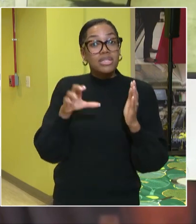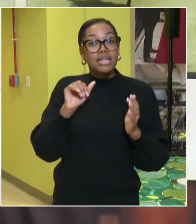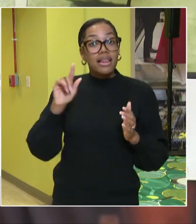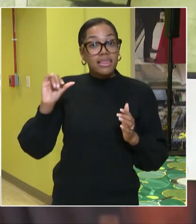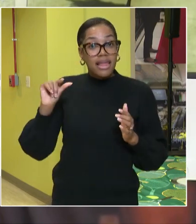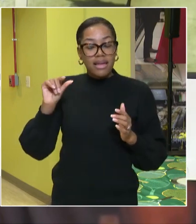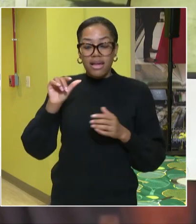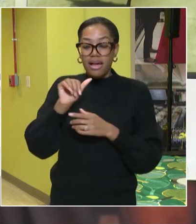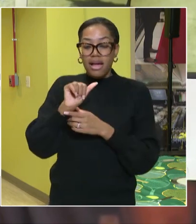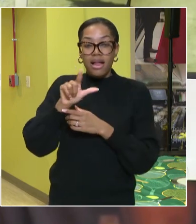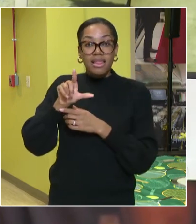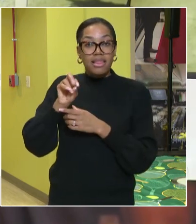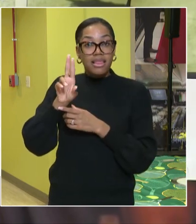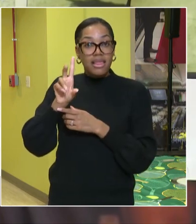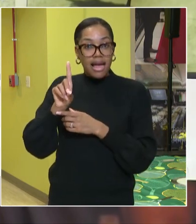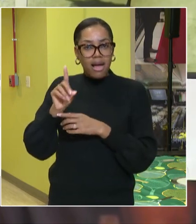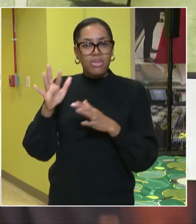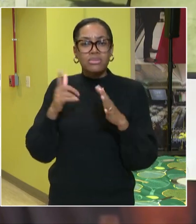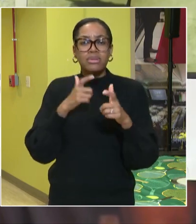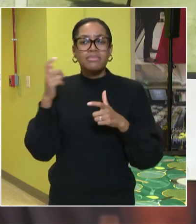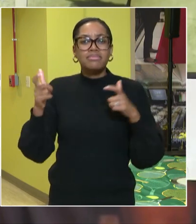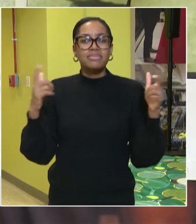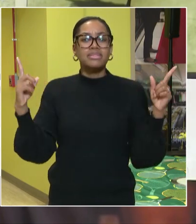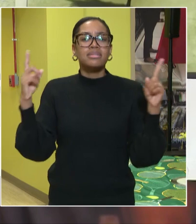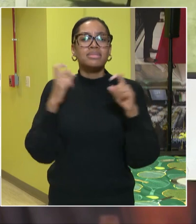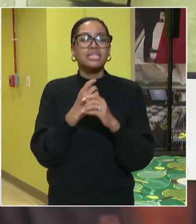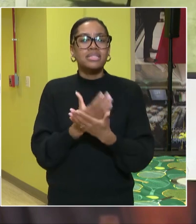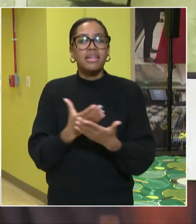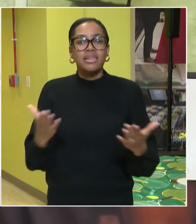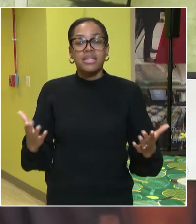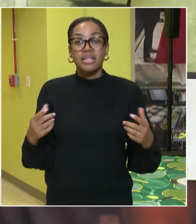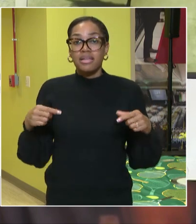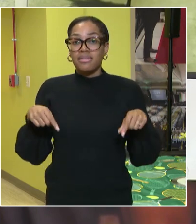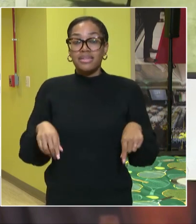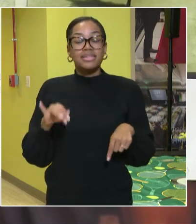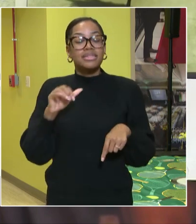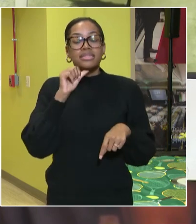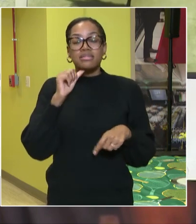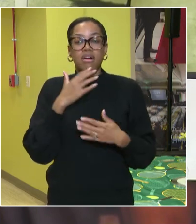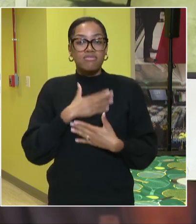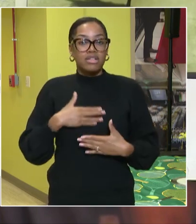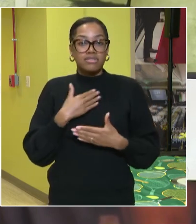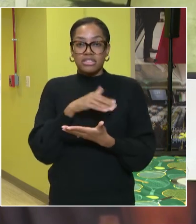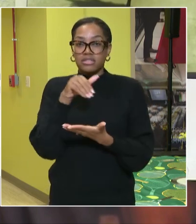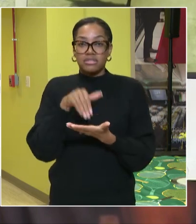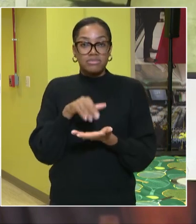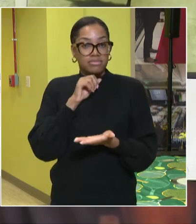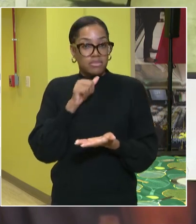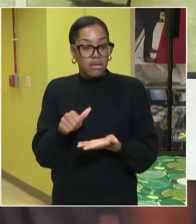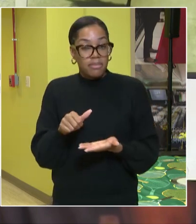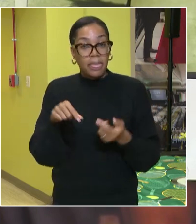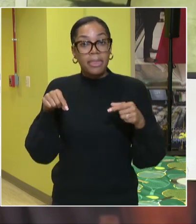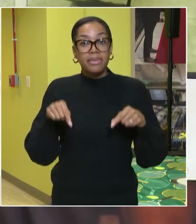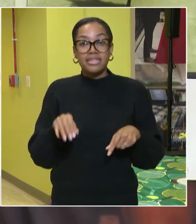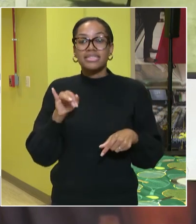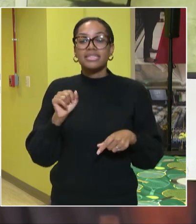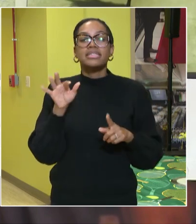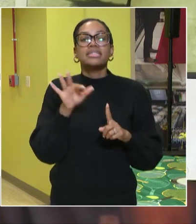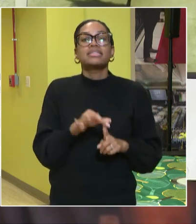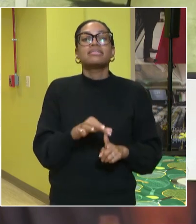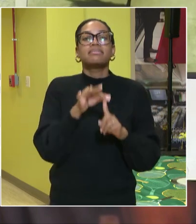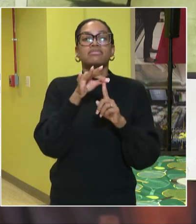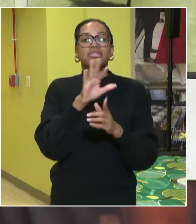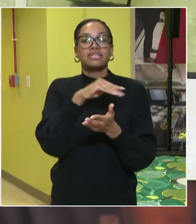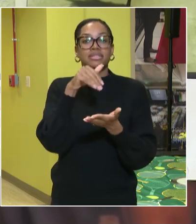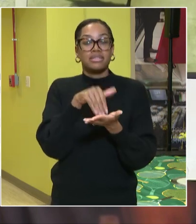things, those are major, complicated things. This is not a recreation center. This is a specialty